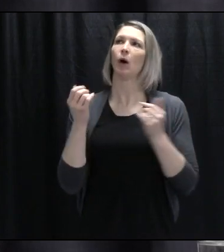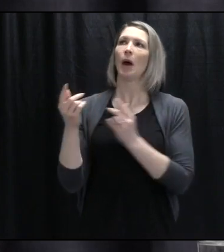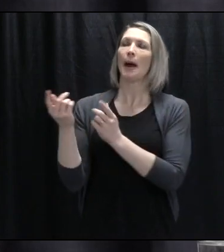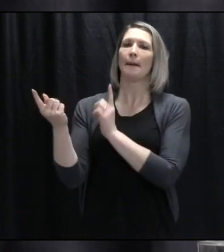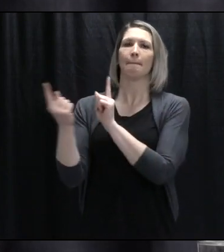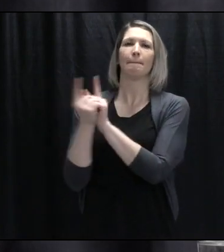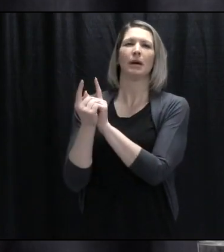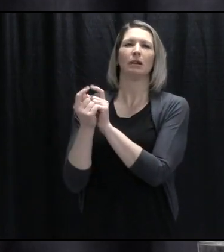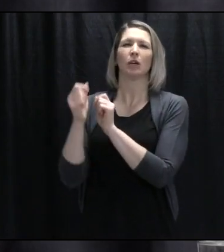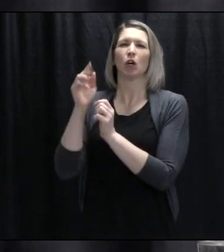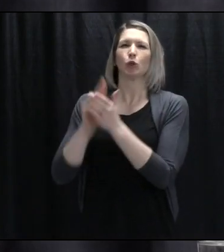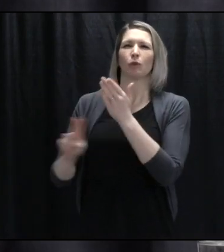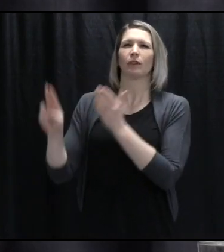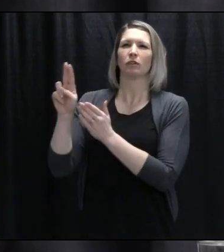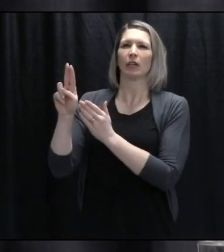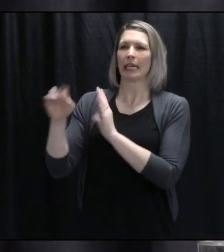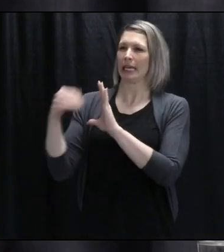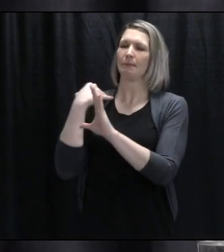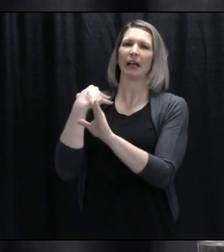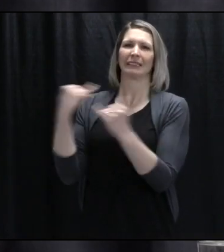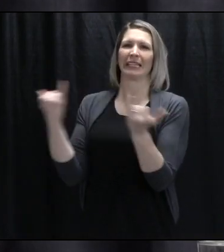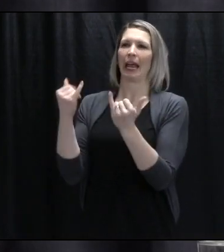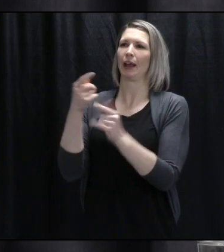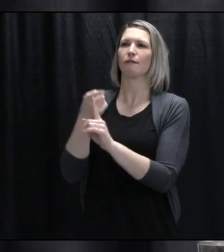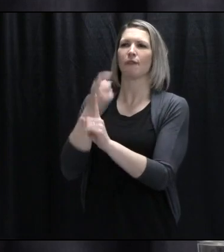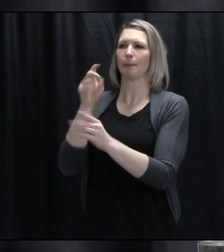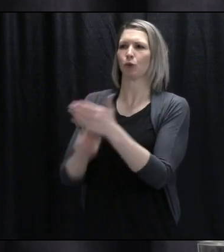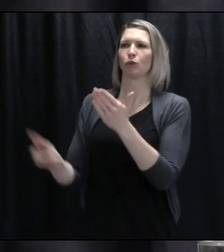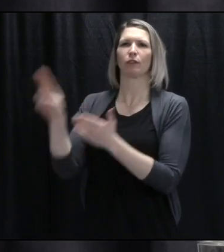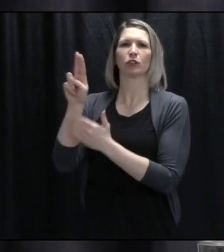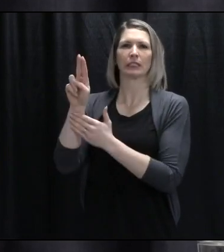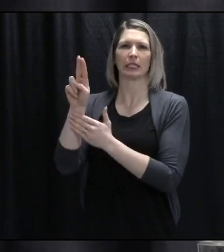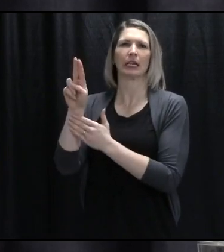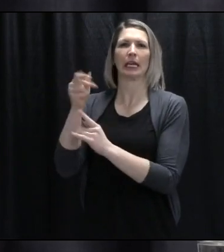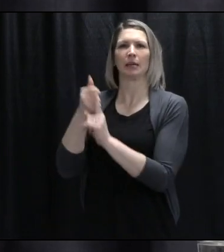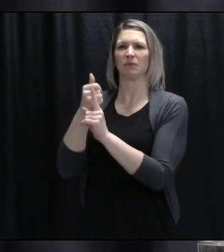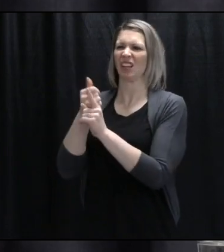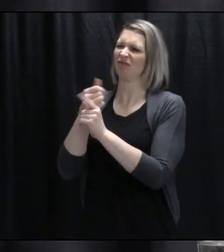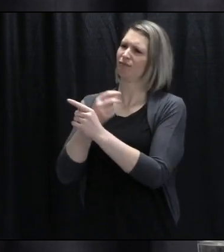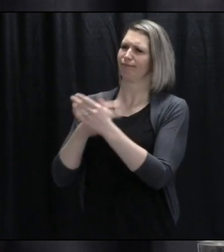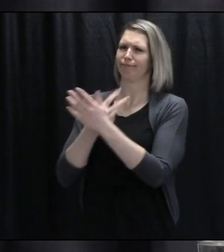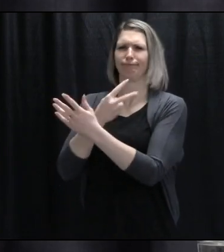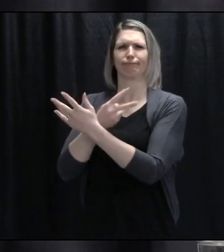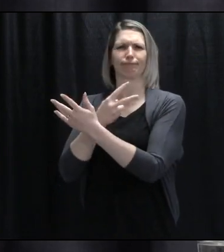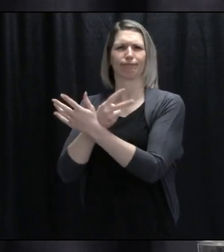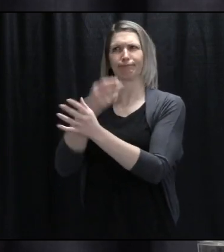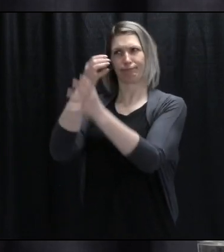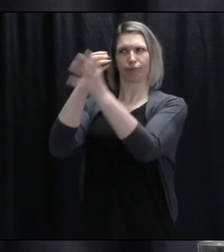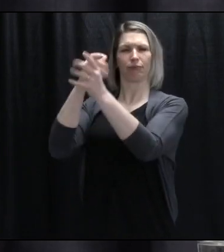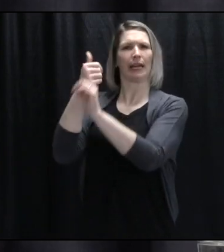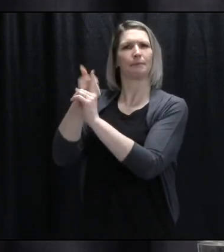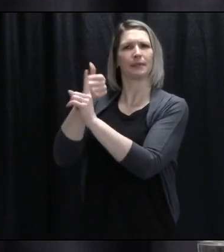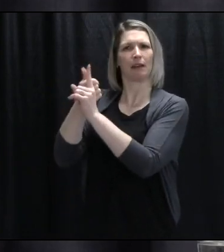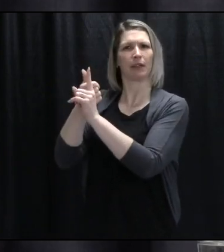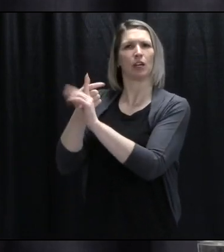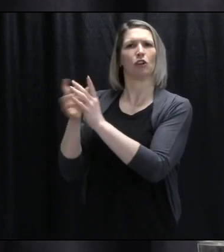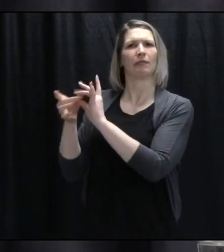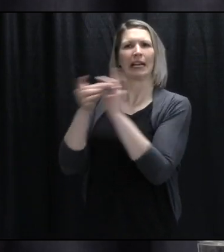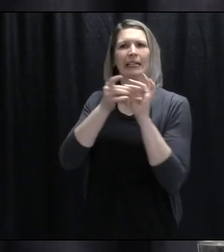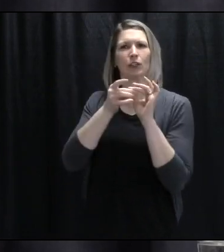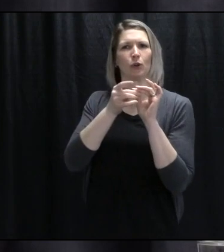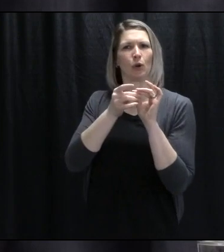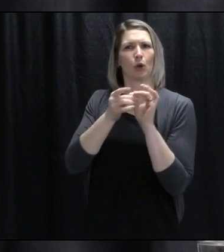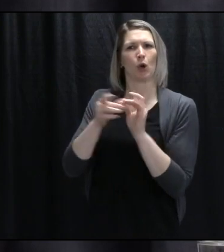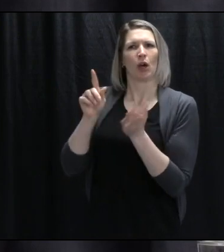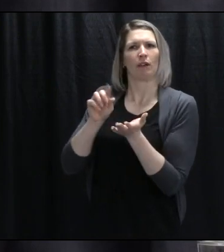quote from November of 1918 in relation to the flu pandemic that killed almost